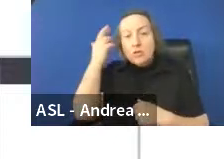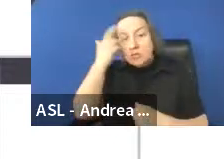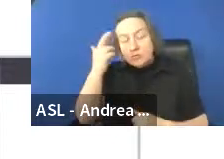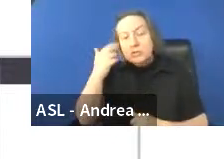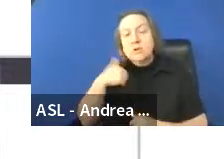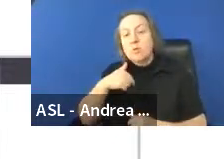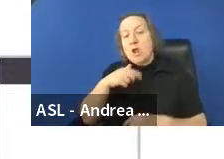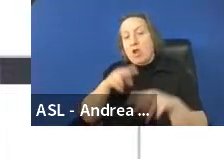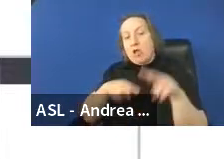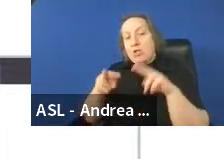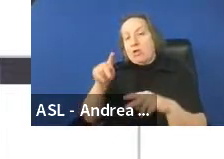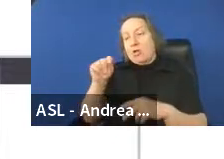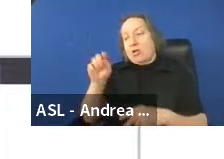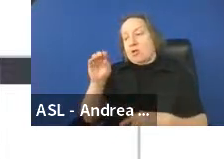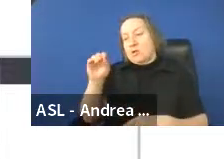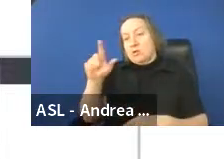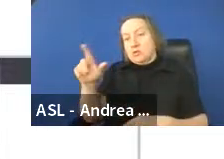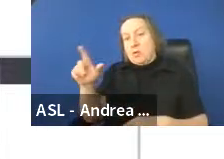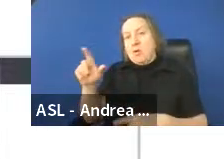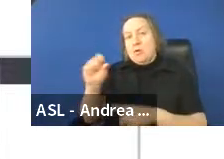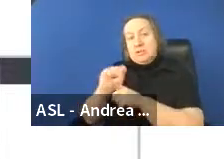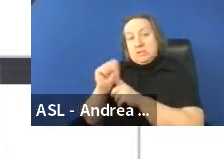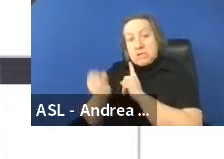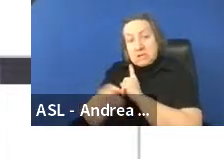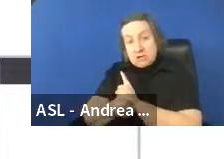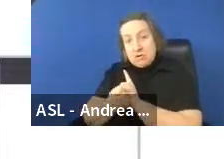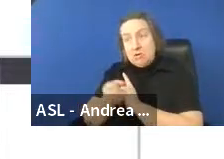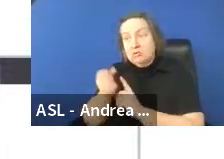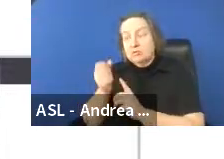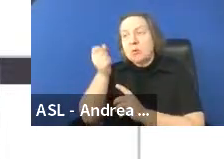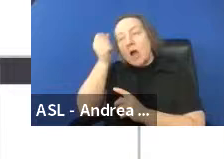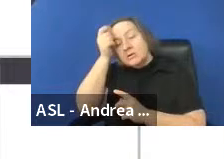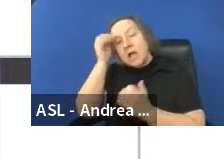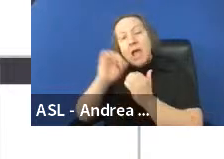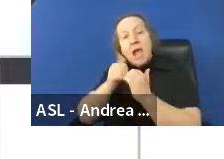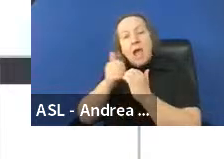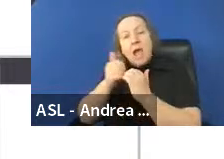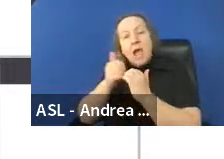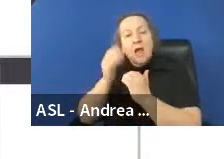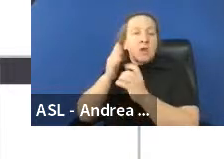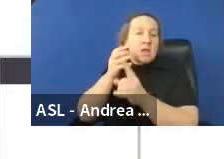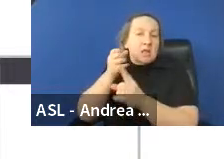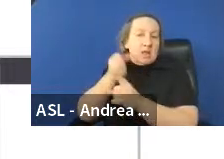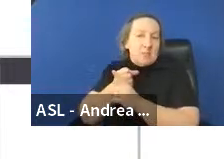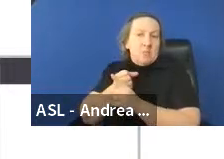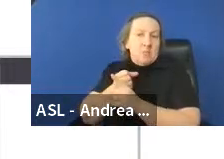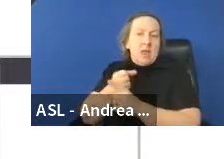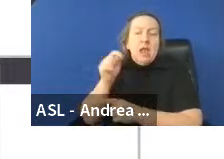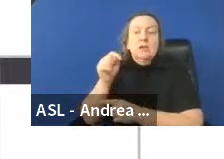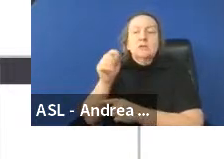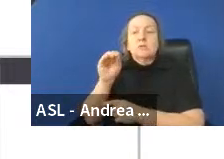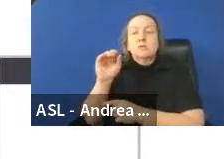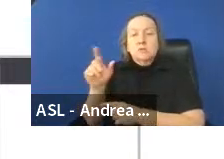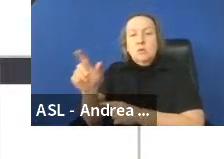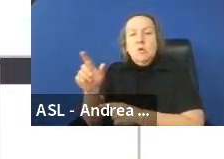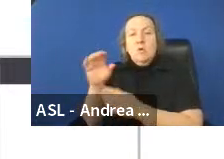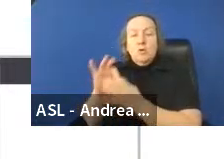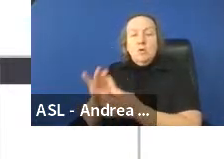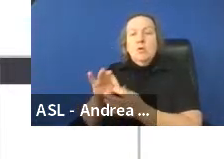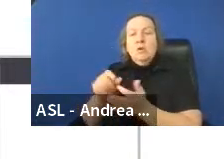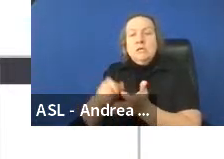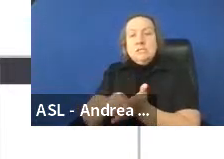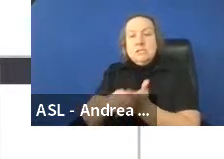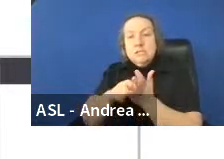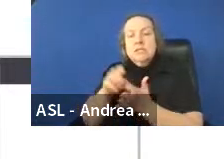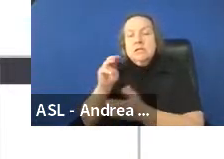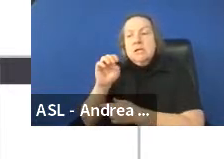looking at tolling scenarios is to understand the impact of tolling on demand and the